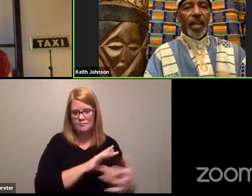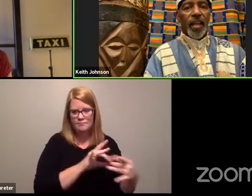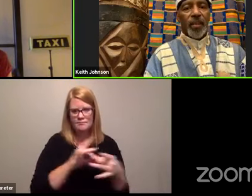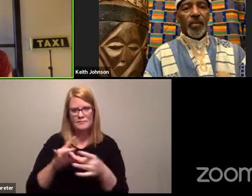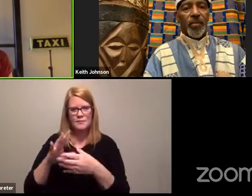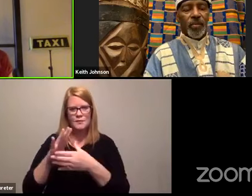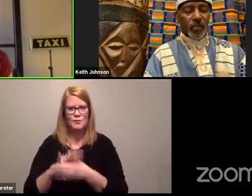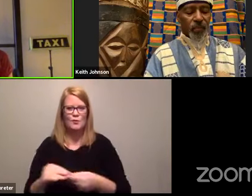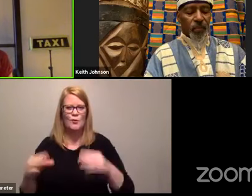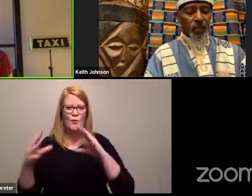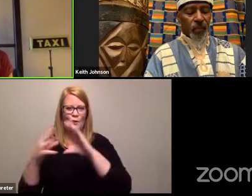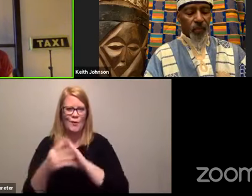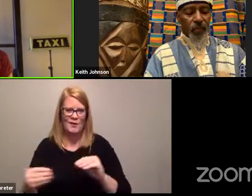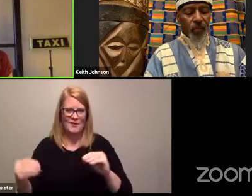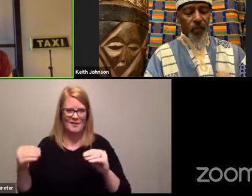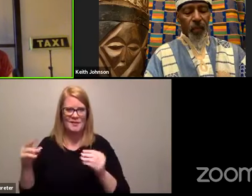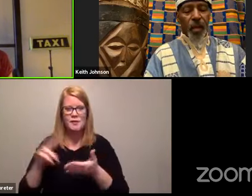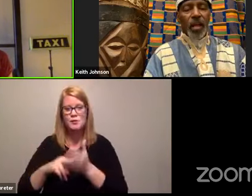at the end.